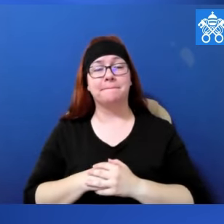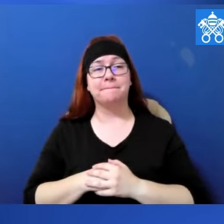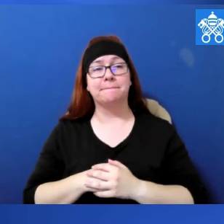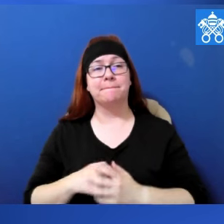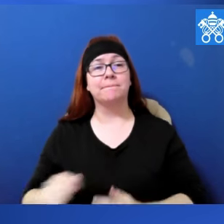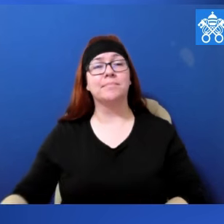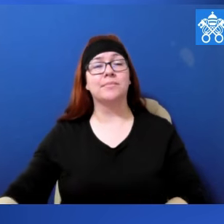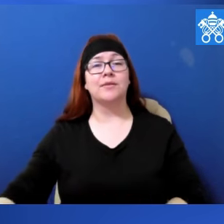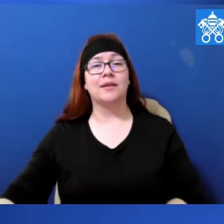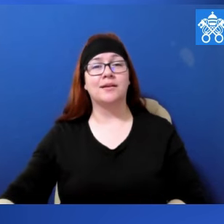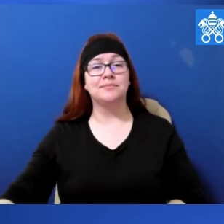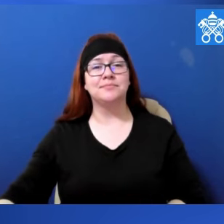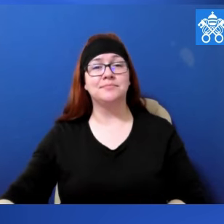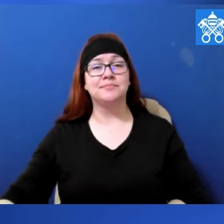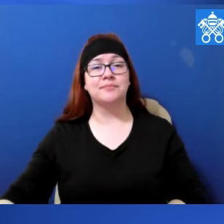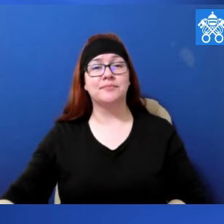We say